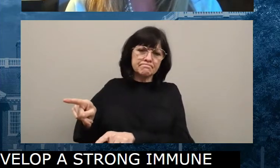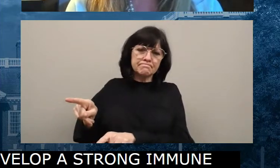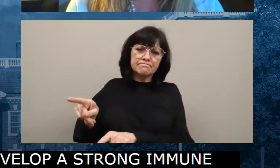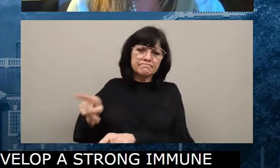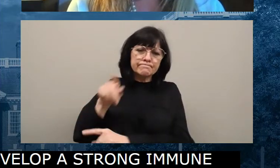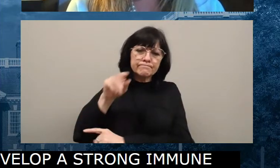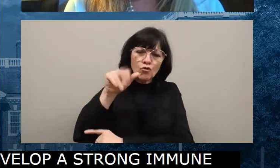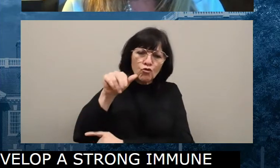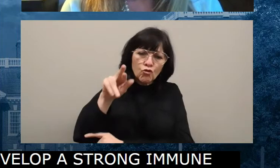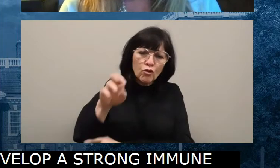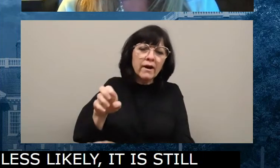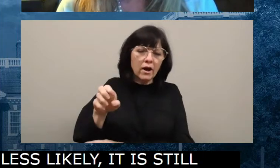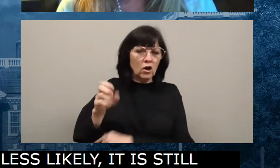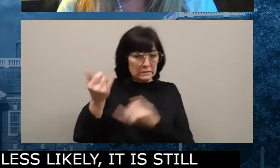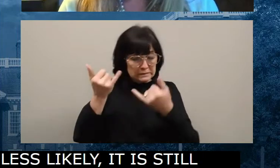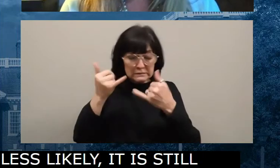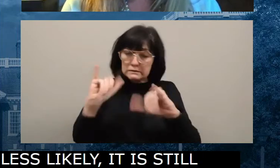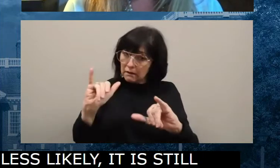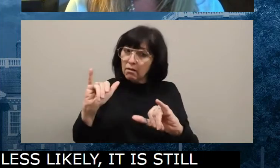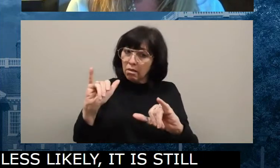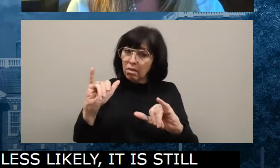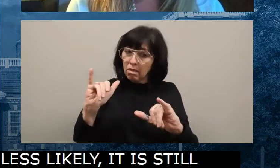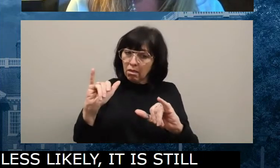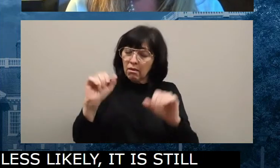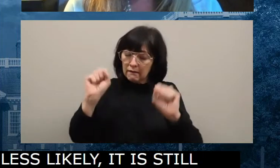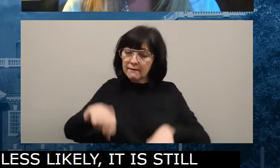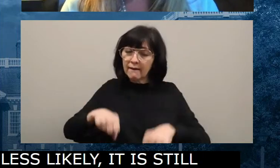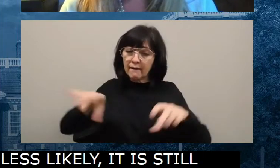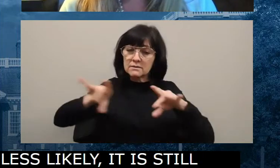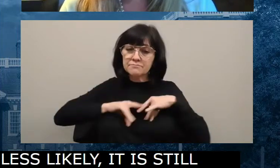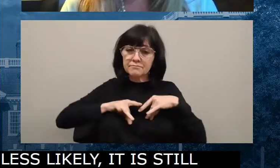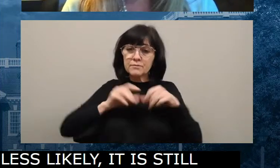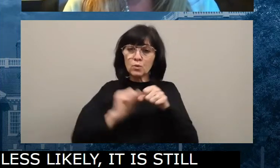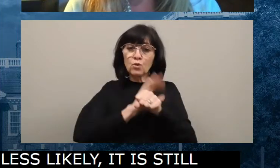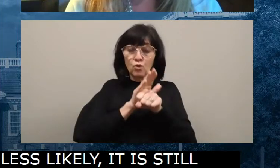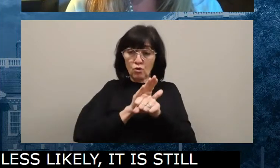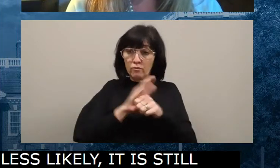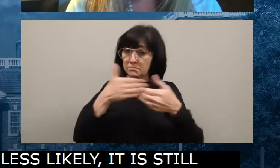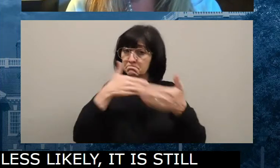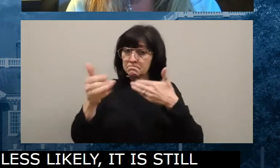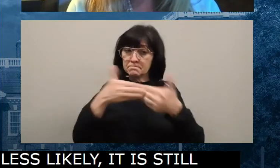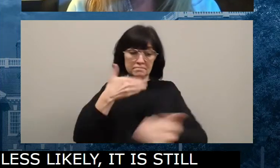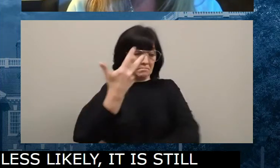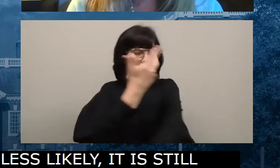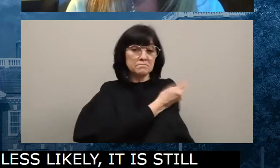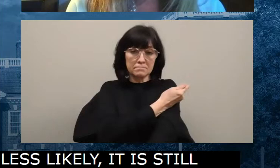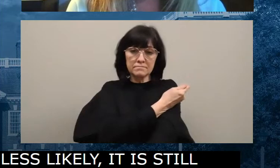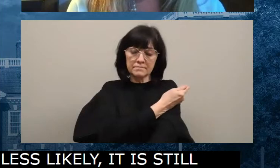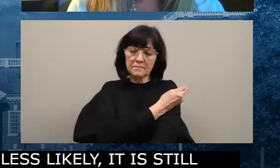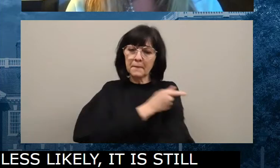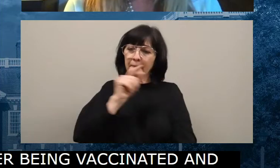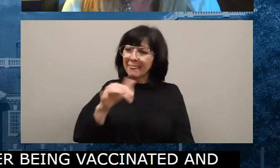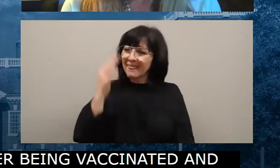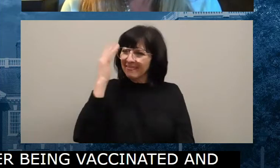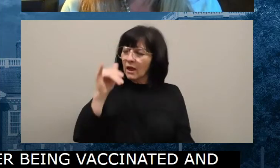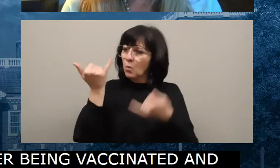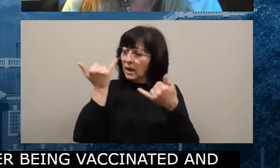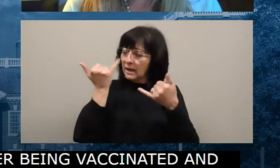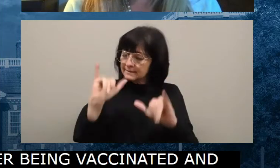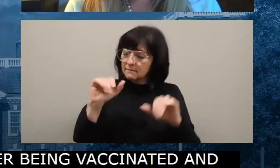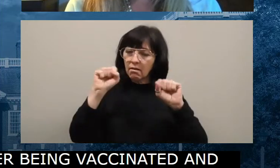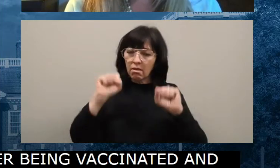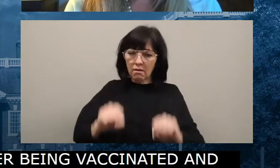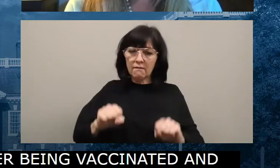being vaccinated. And the possibility of infection and potential for transmission is why we continue to